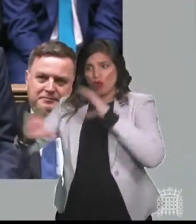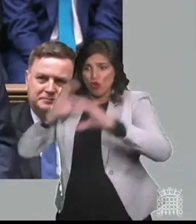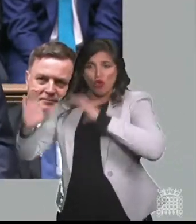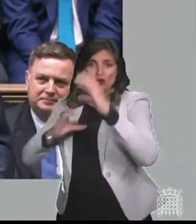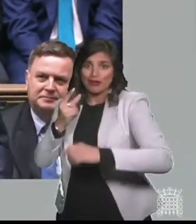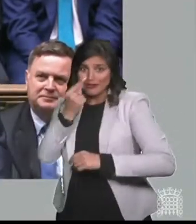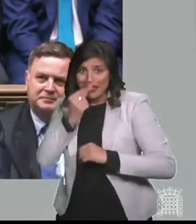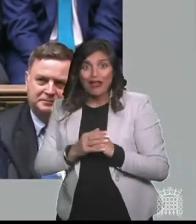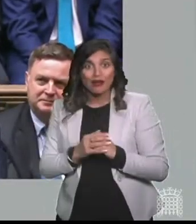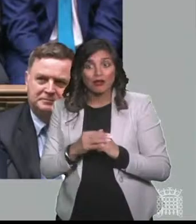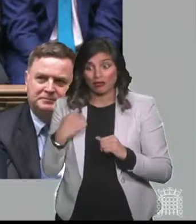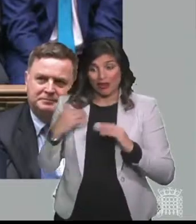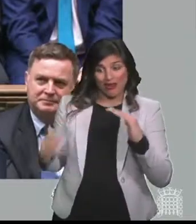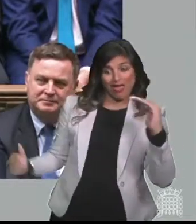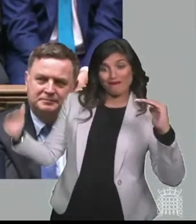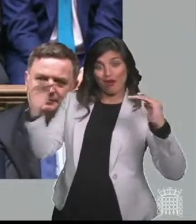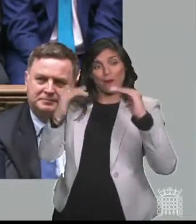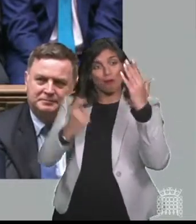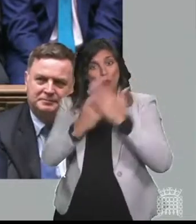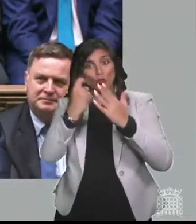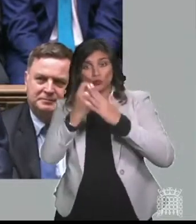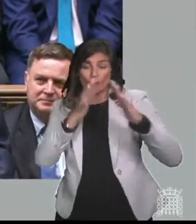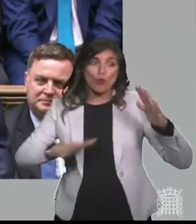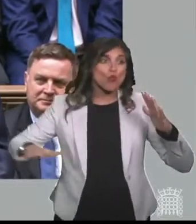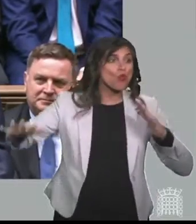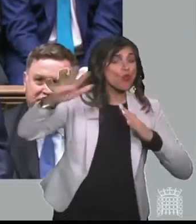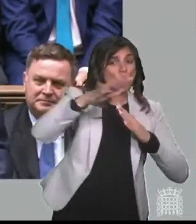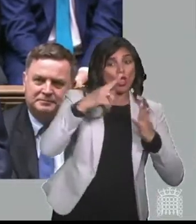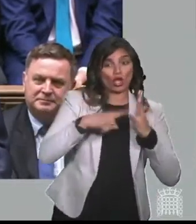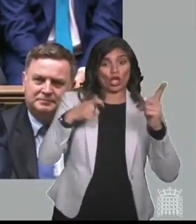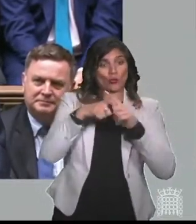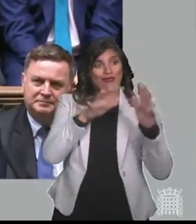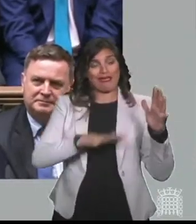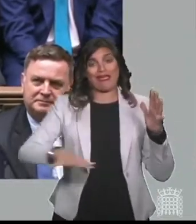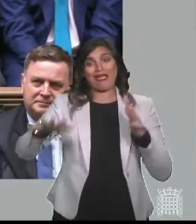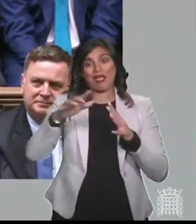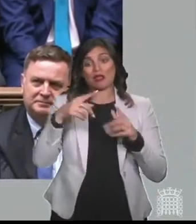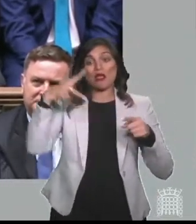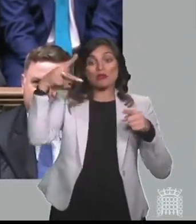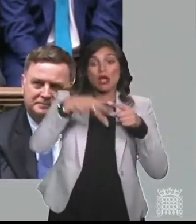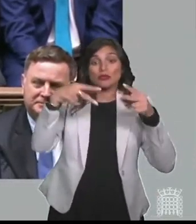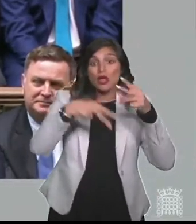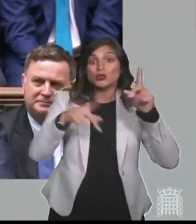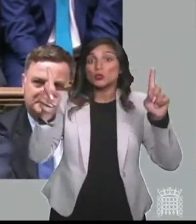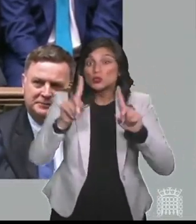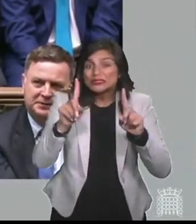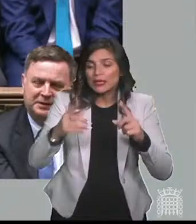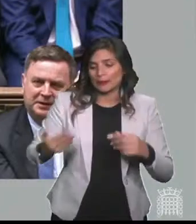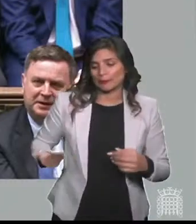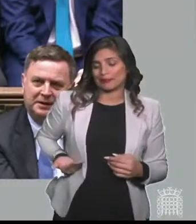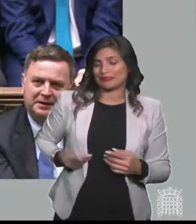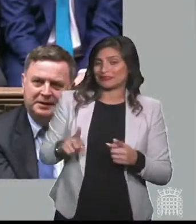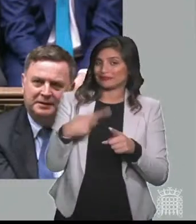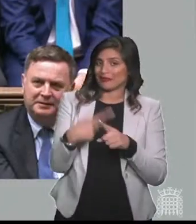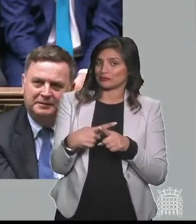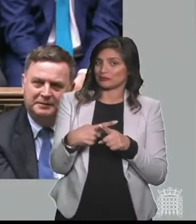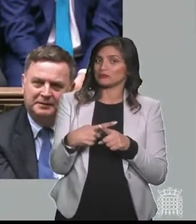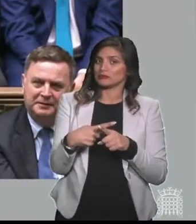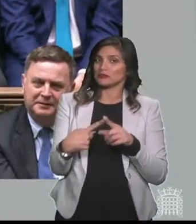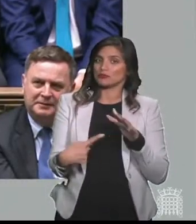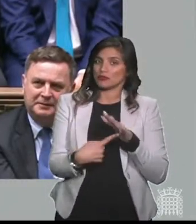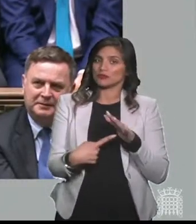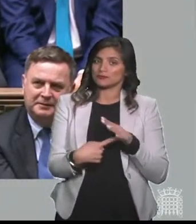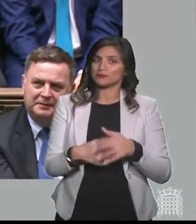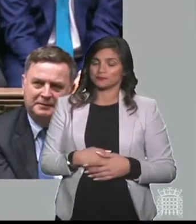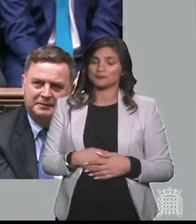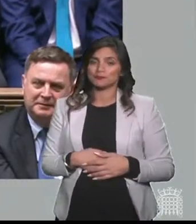welfare, they level up opportunity to every corner of the country, and they cut business taxes. The Office for